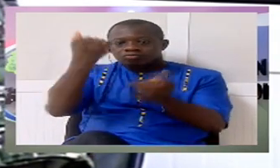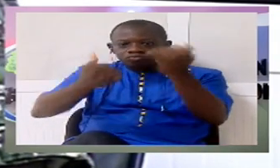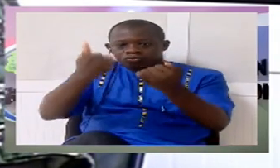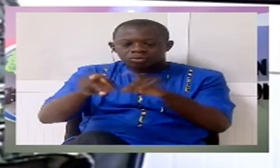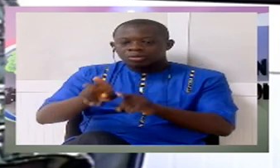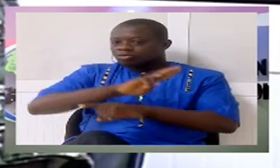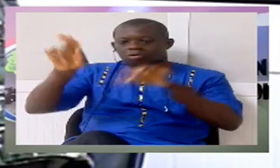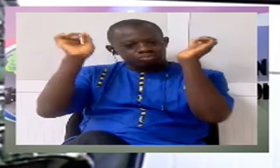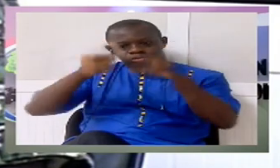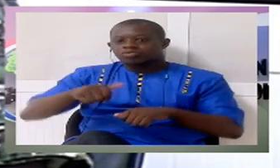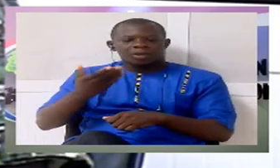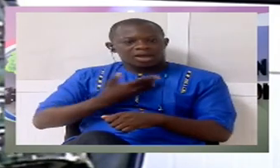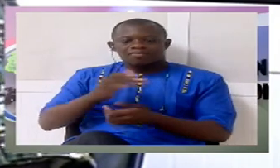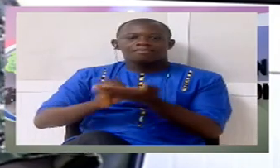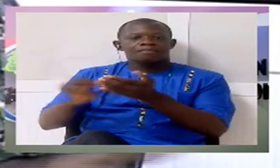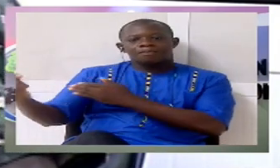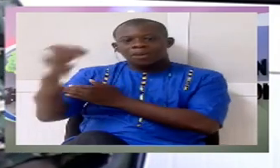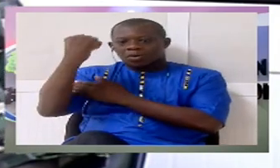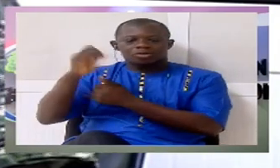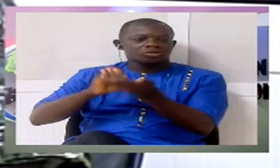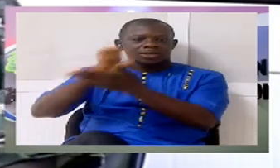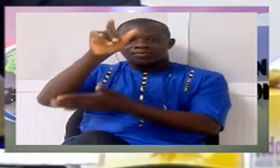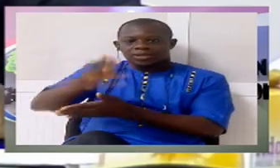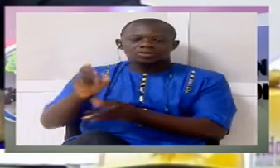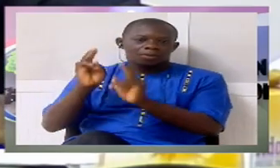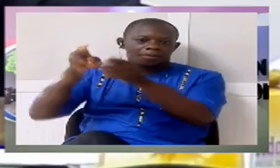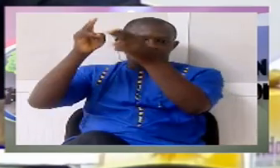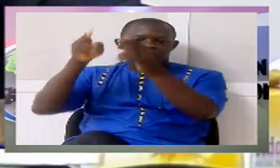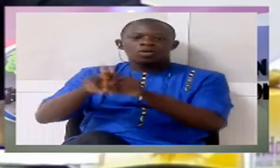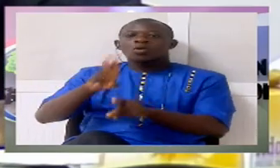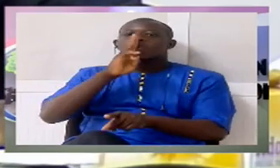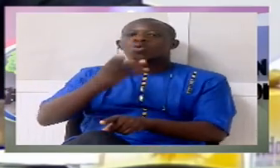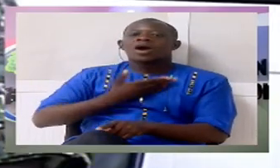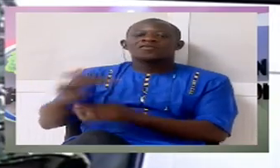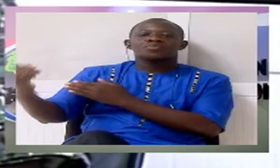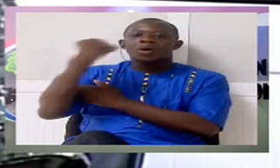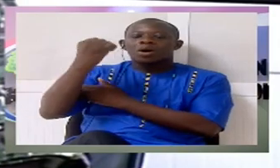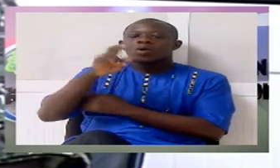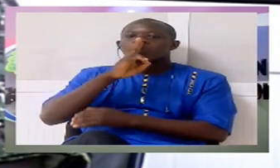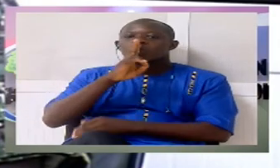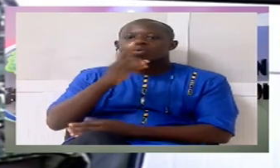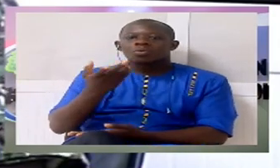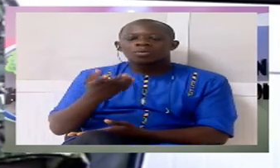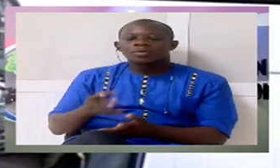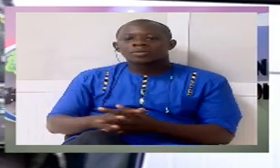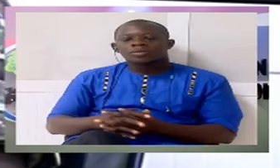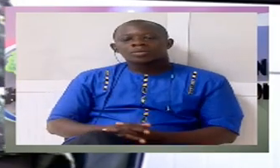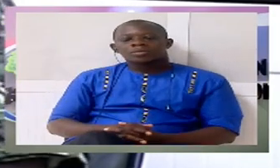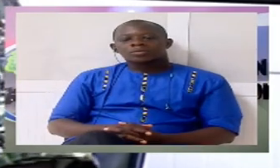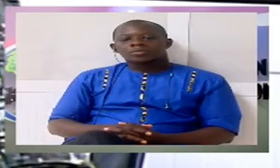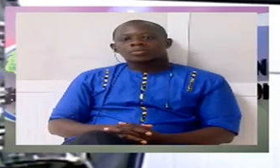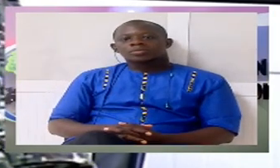the power to give the order that somebody be shot at. But who would have the power? Kan moy am doole bi nak?